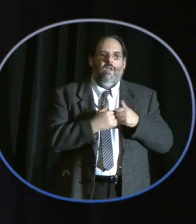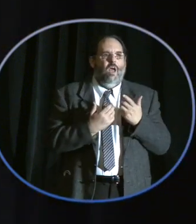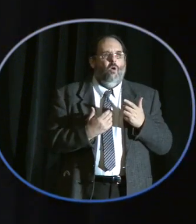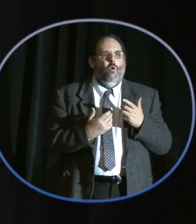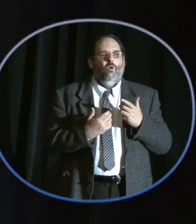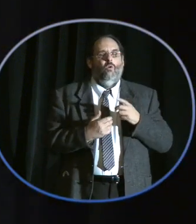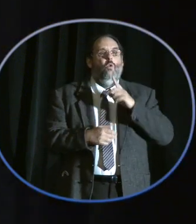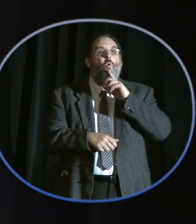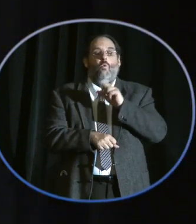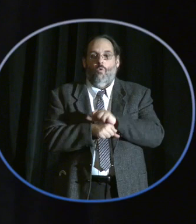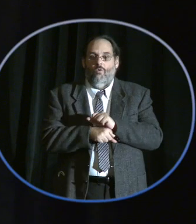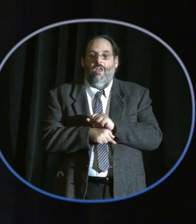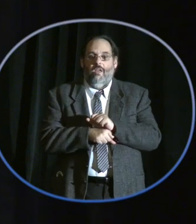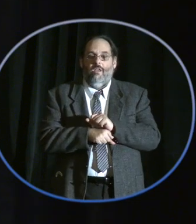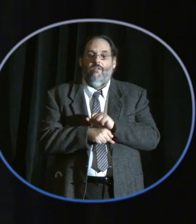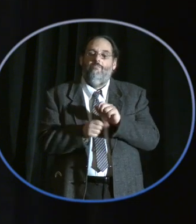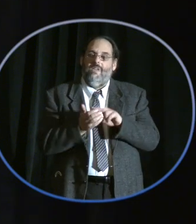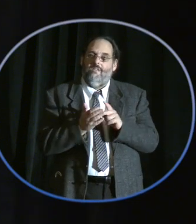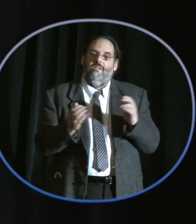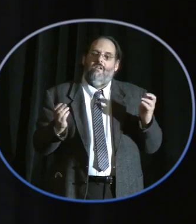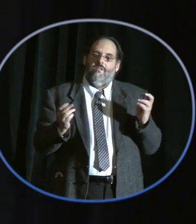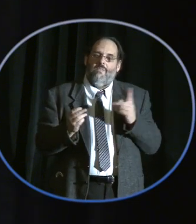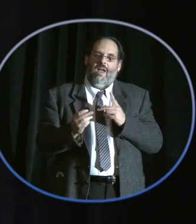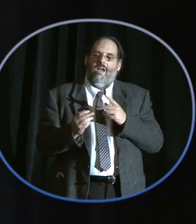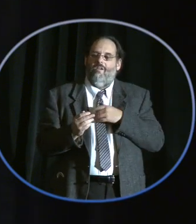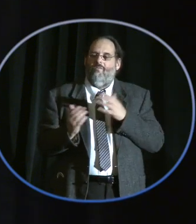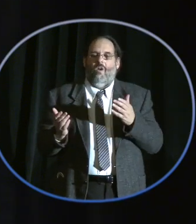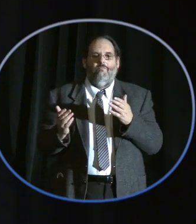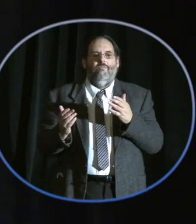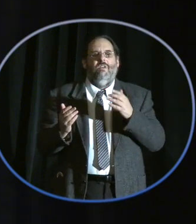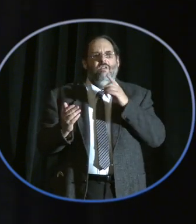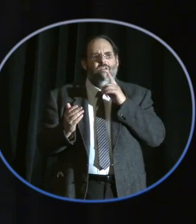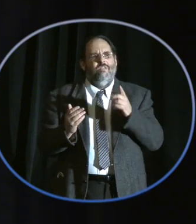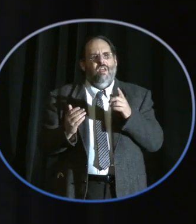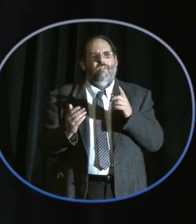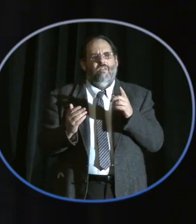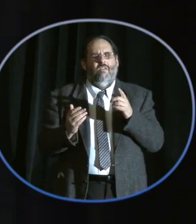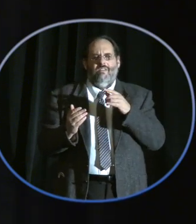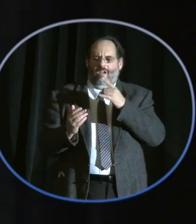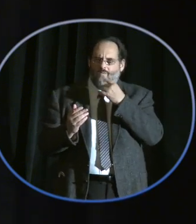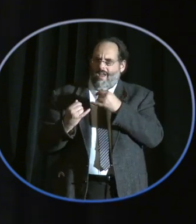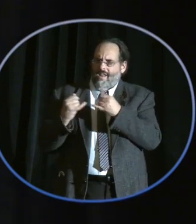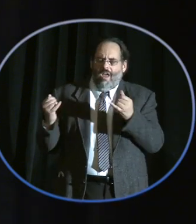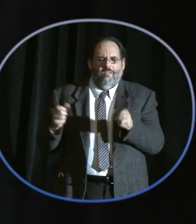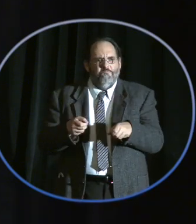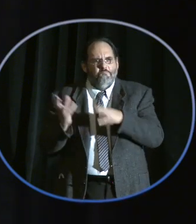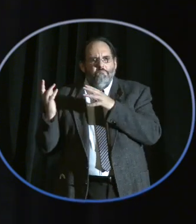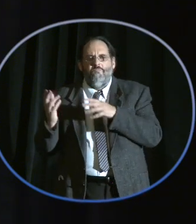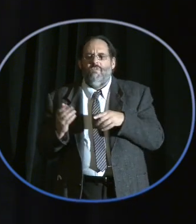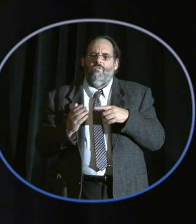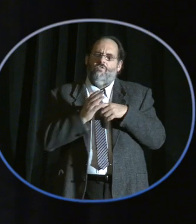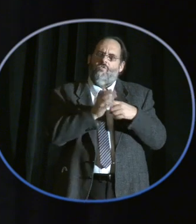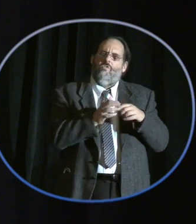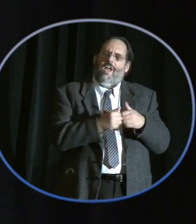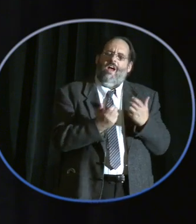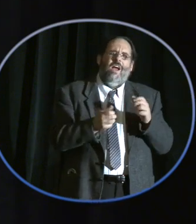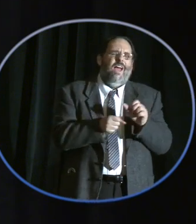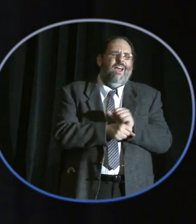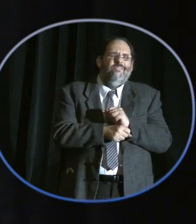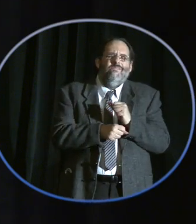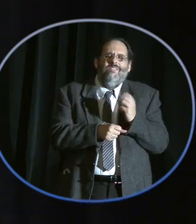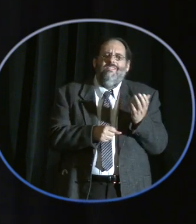how it truly means to come back from the city to invented redlining, to showcasing how